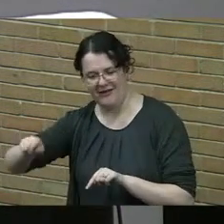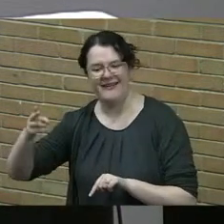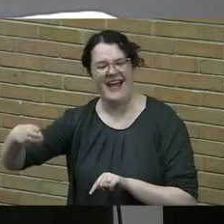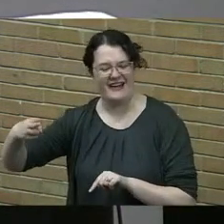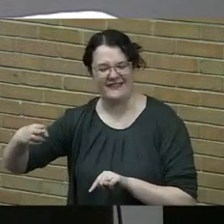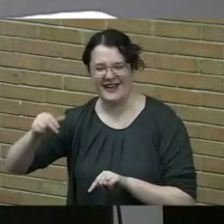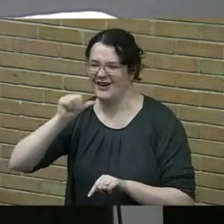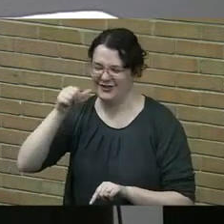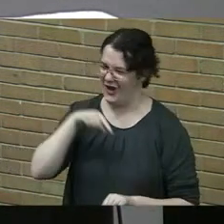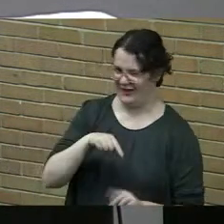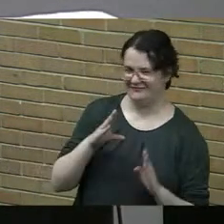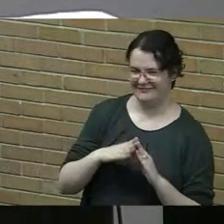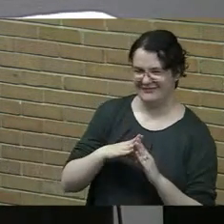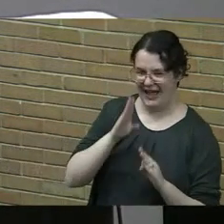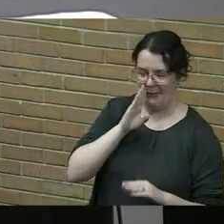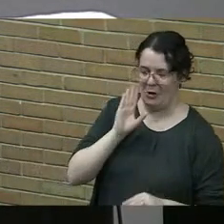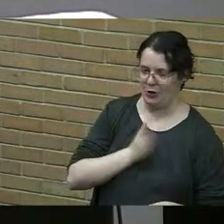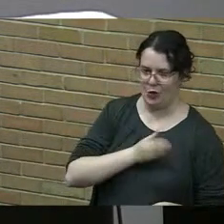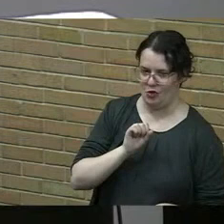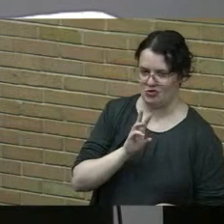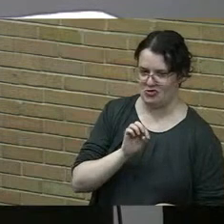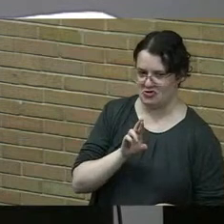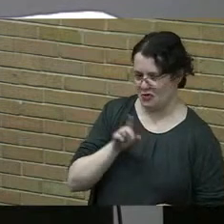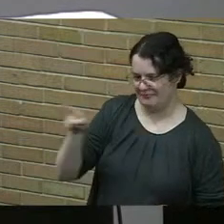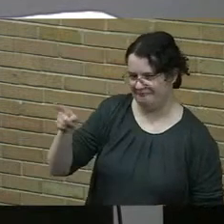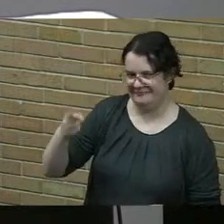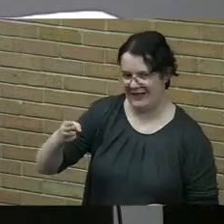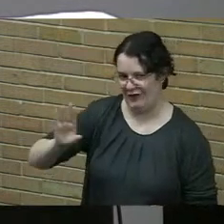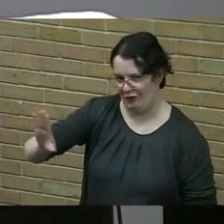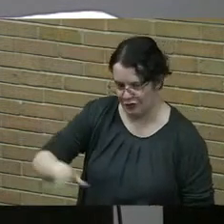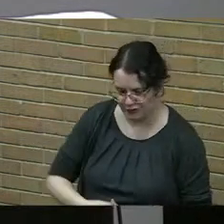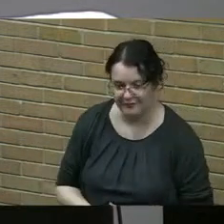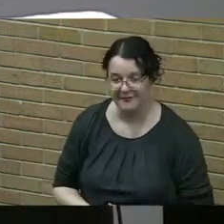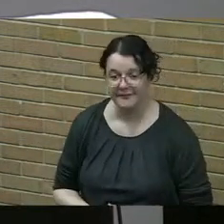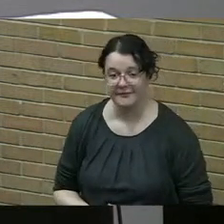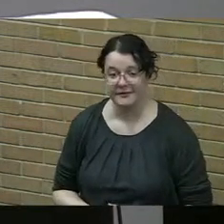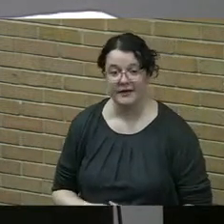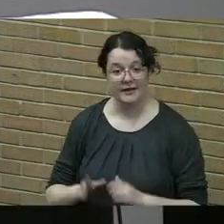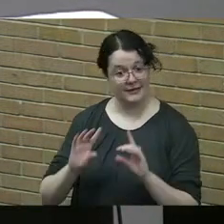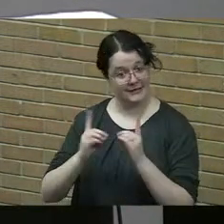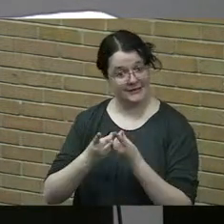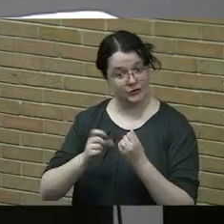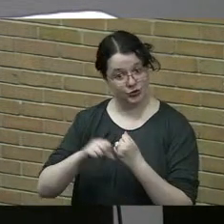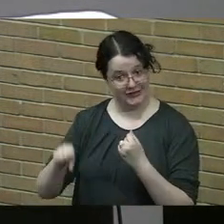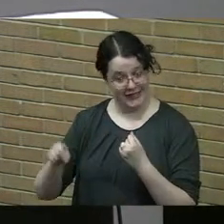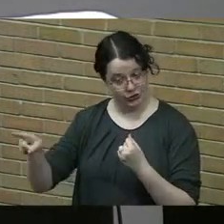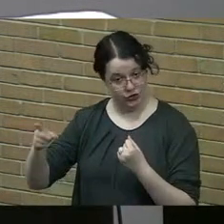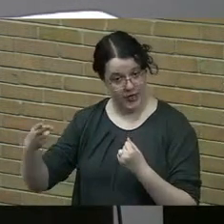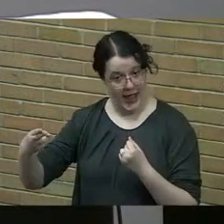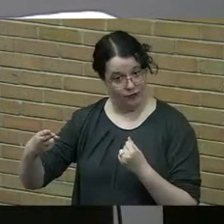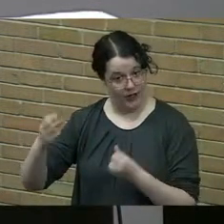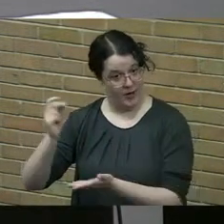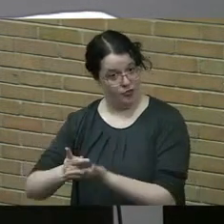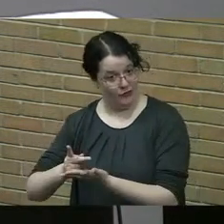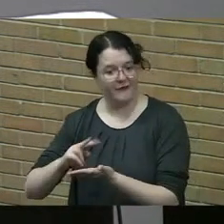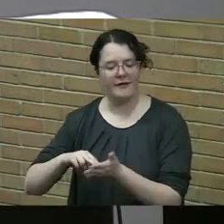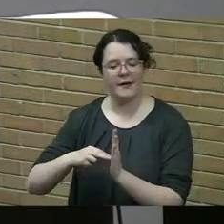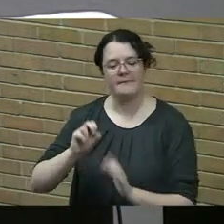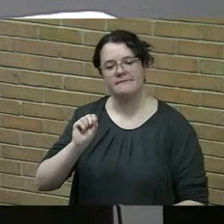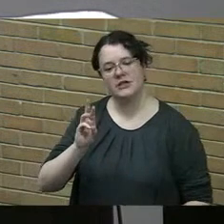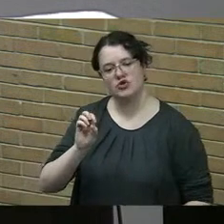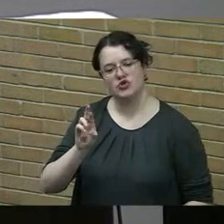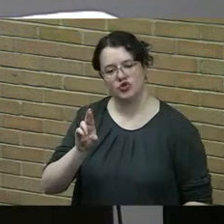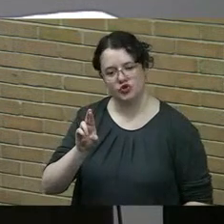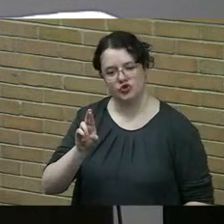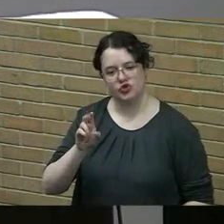not into a town of Brighton sewer system. If the district extension is approved by Henrietta, then sewer charges will be levied